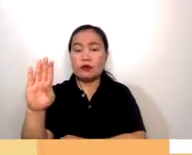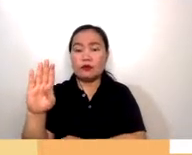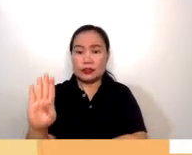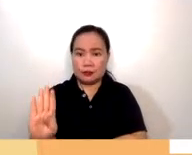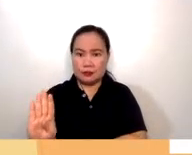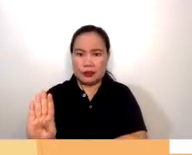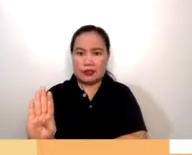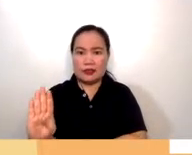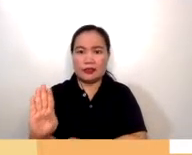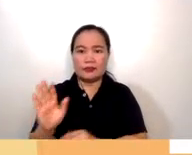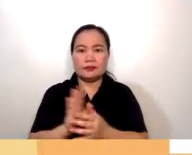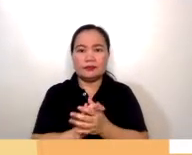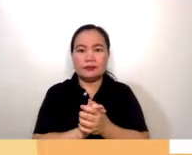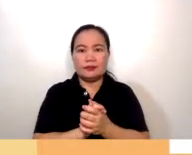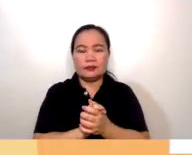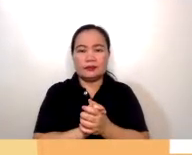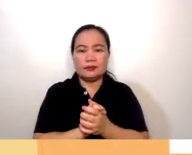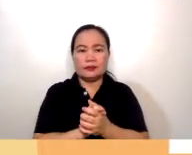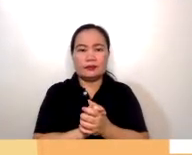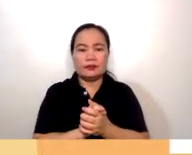c over b.